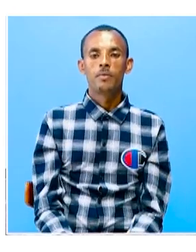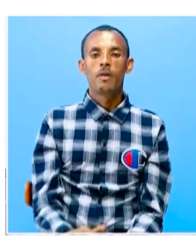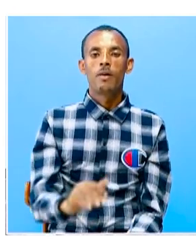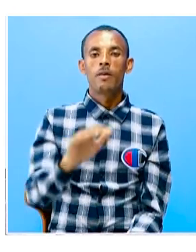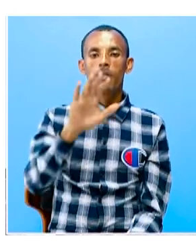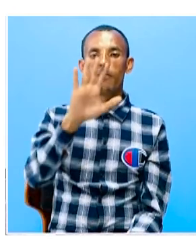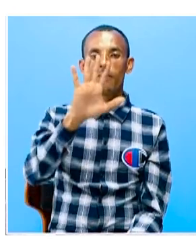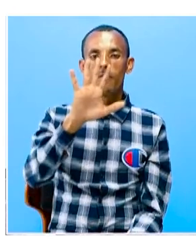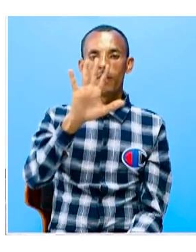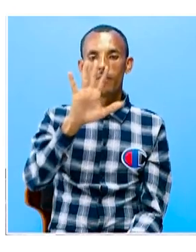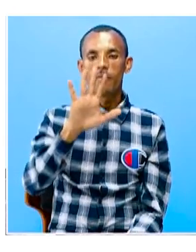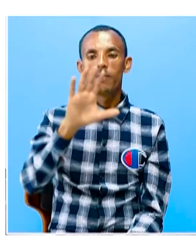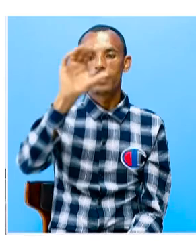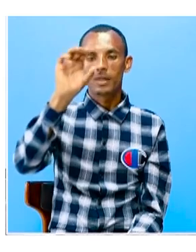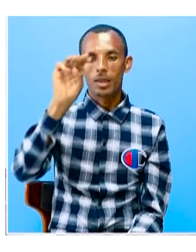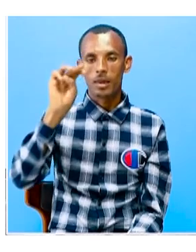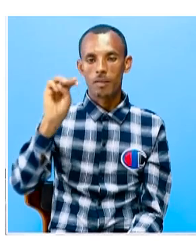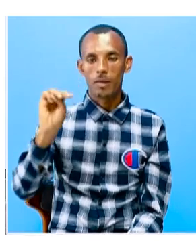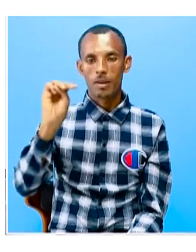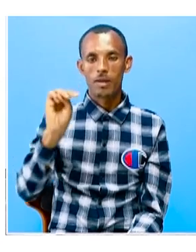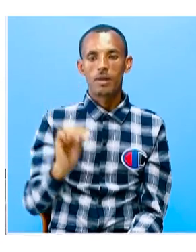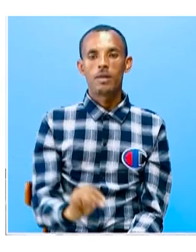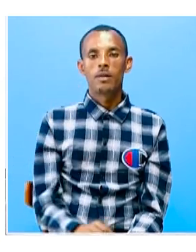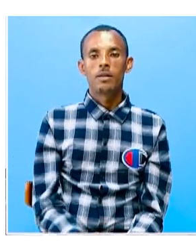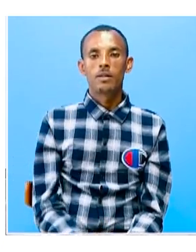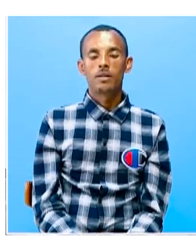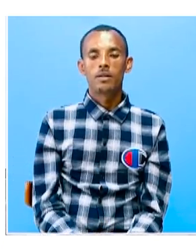5 centimeter.